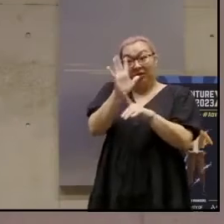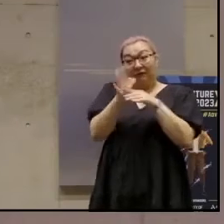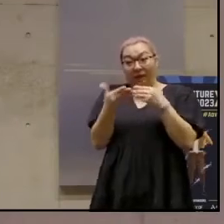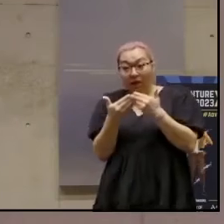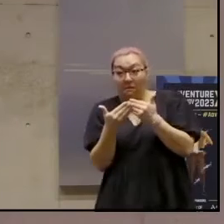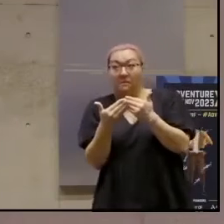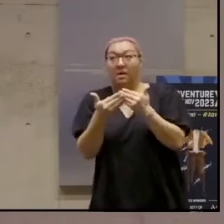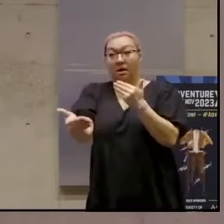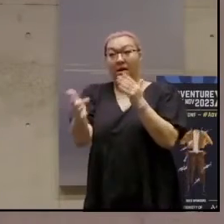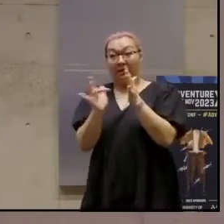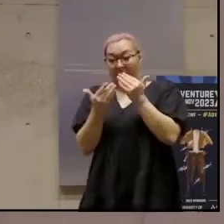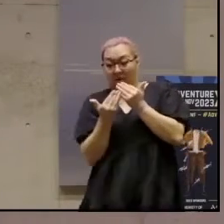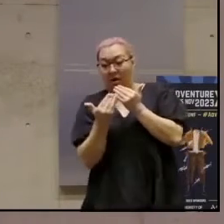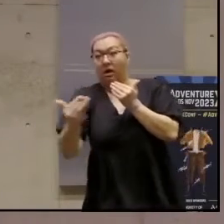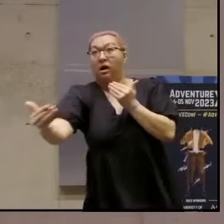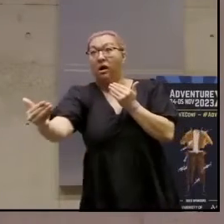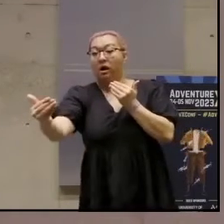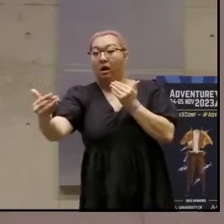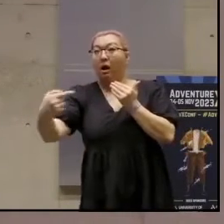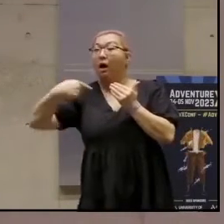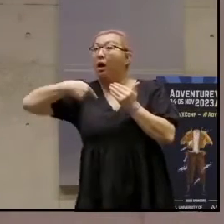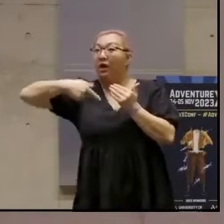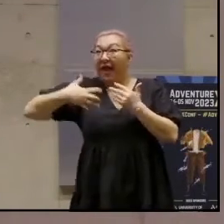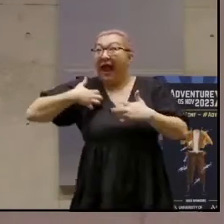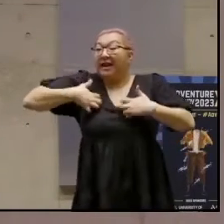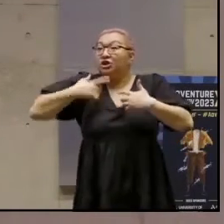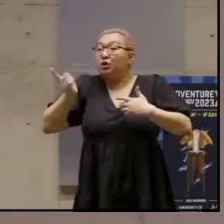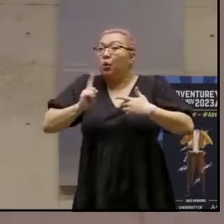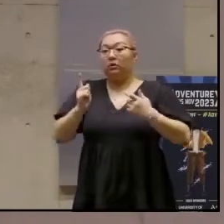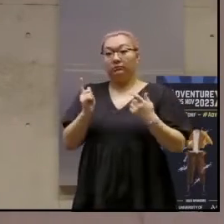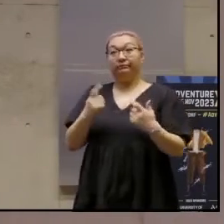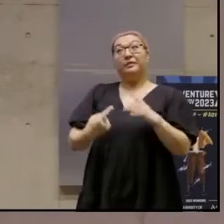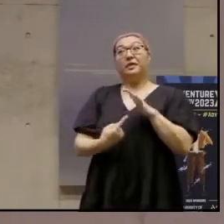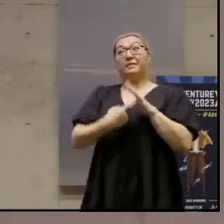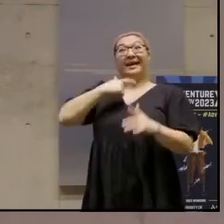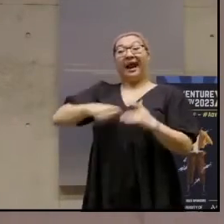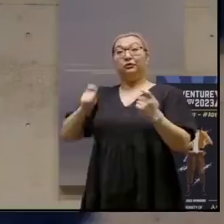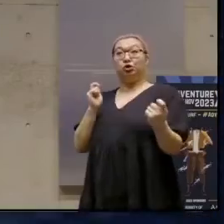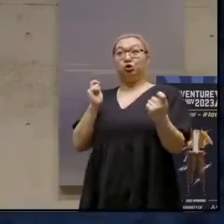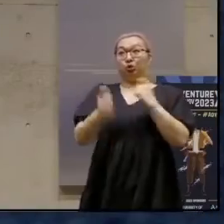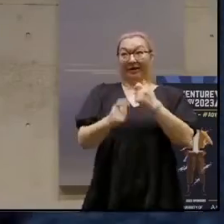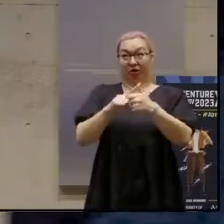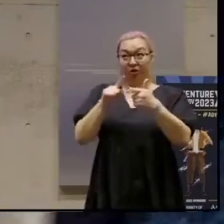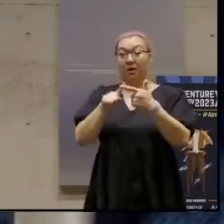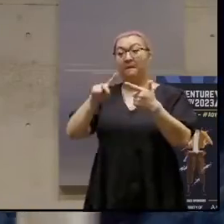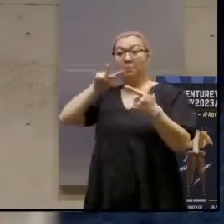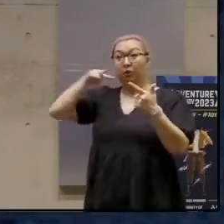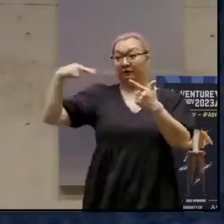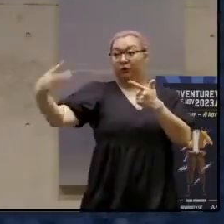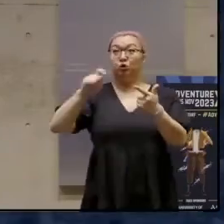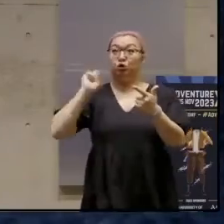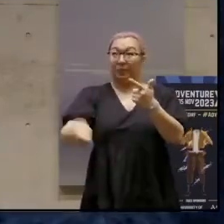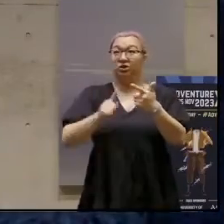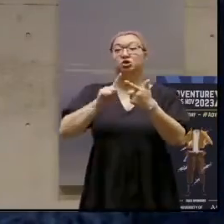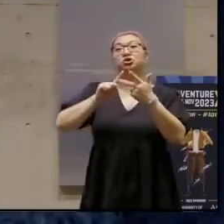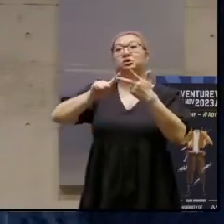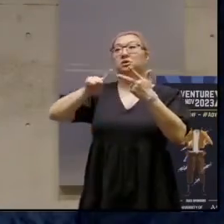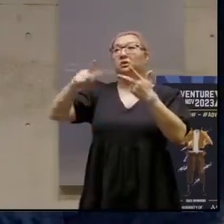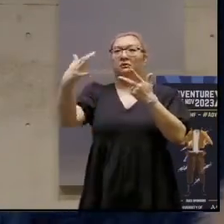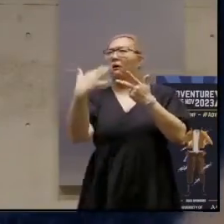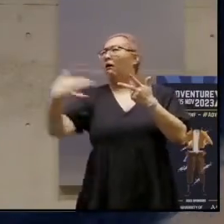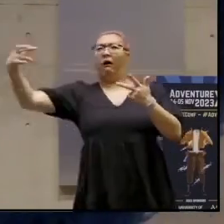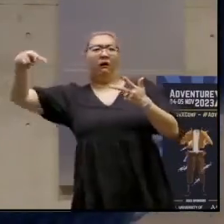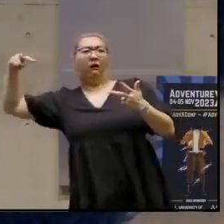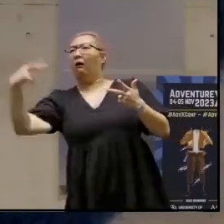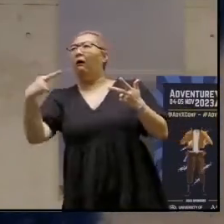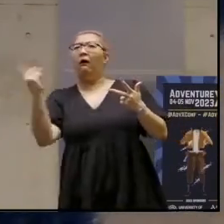main characters, we switch genre, we switch point of view, and we switch the audience question. Who's this fucking